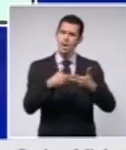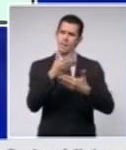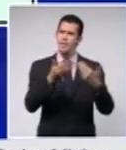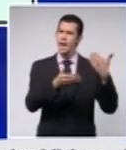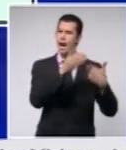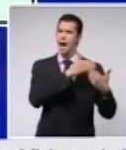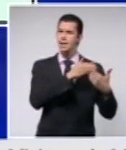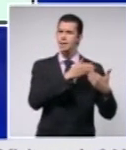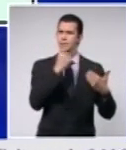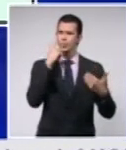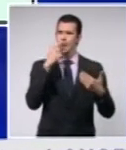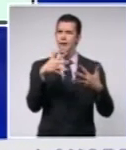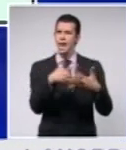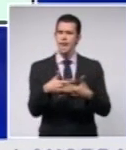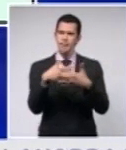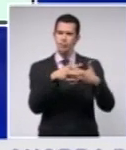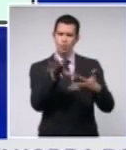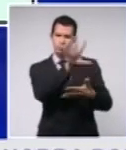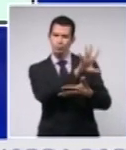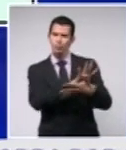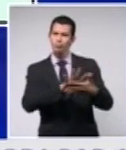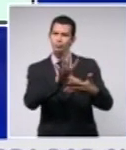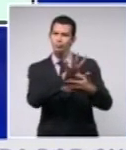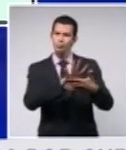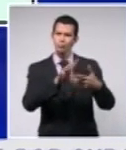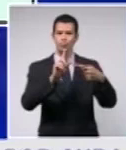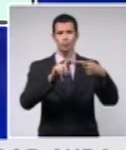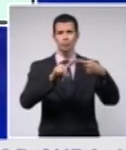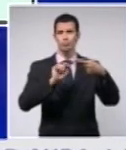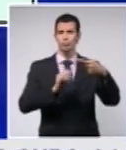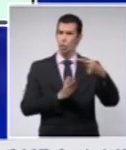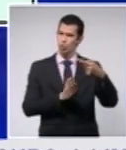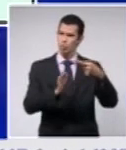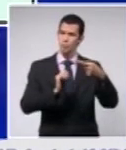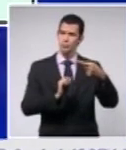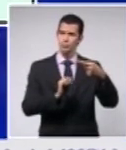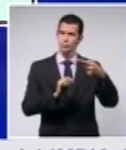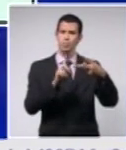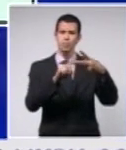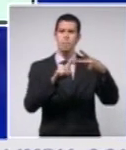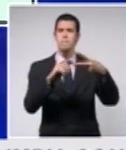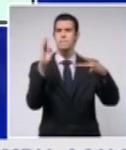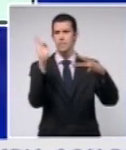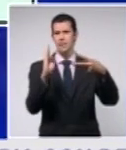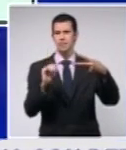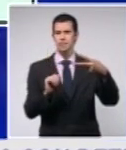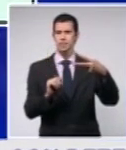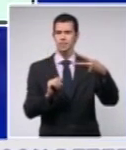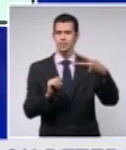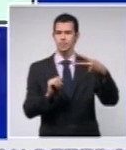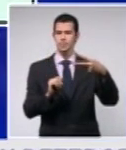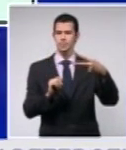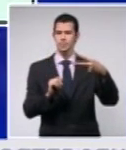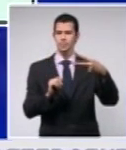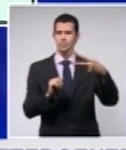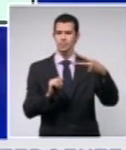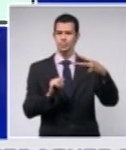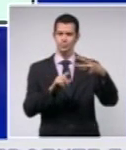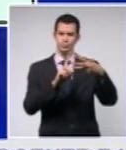Colombia, Peru, Argentina, Mexico, Chile, Canada,